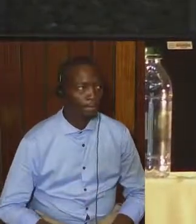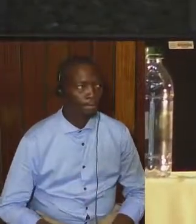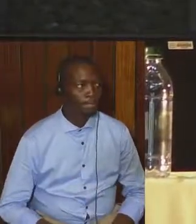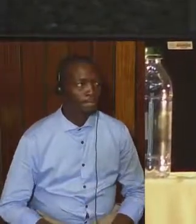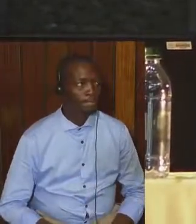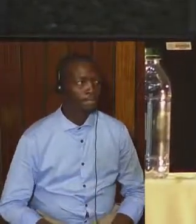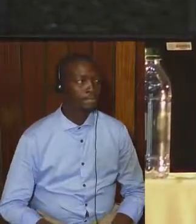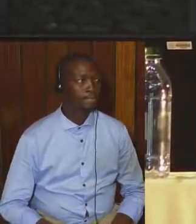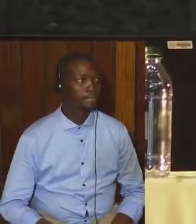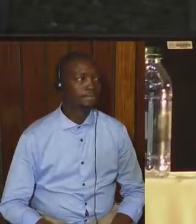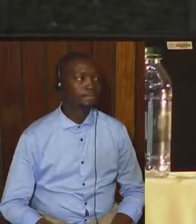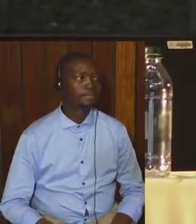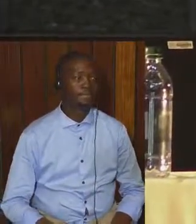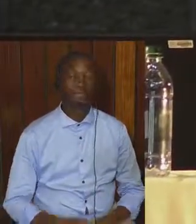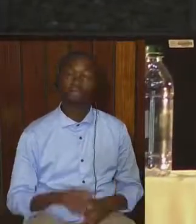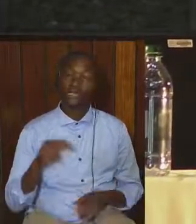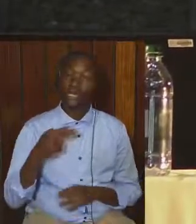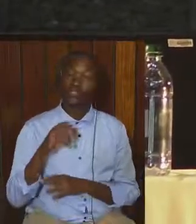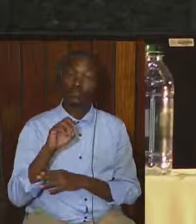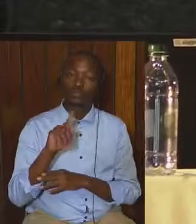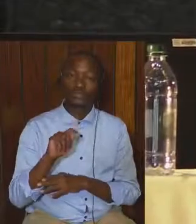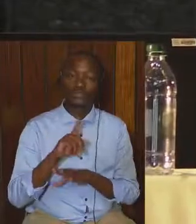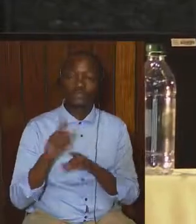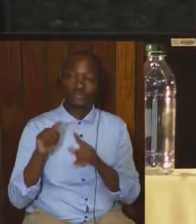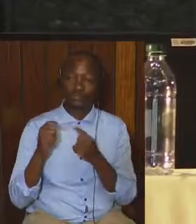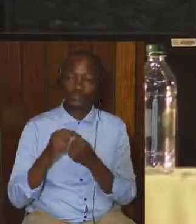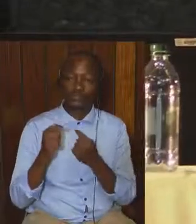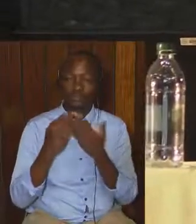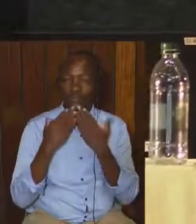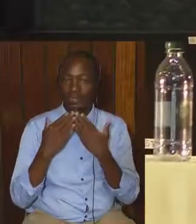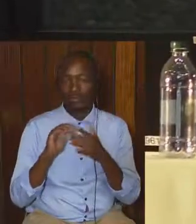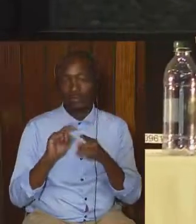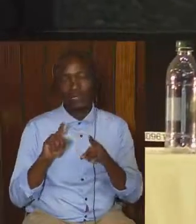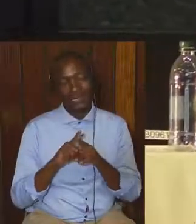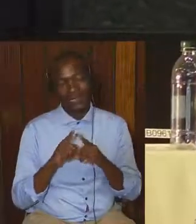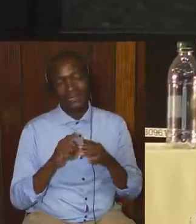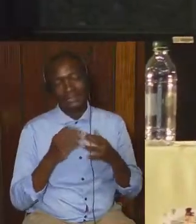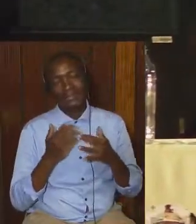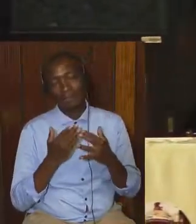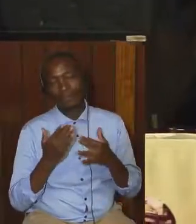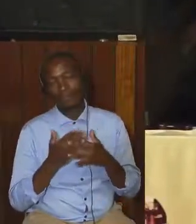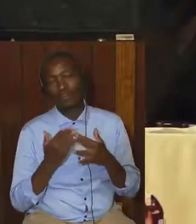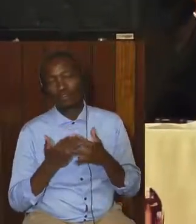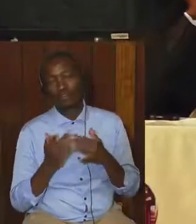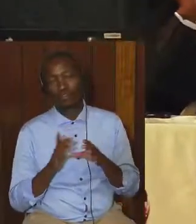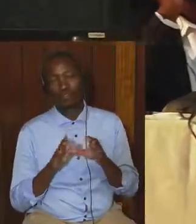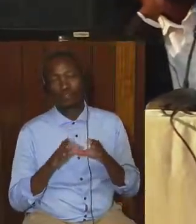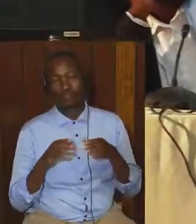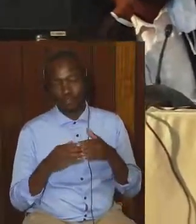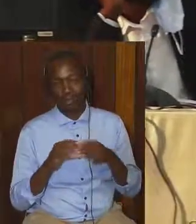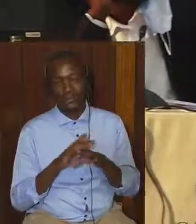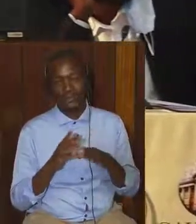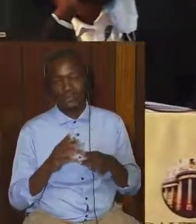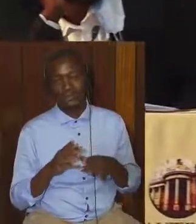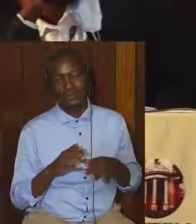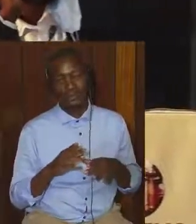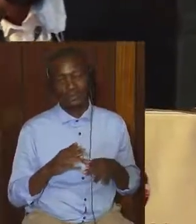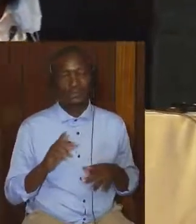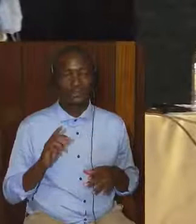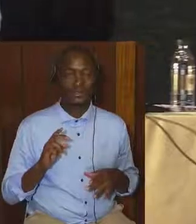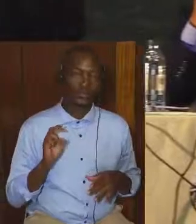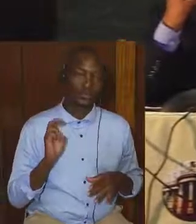HOD and the team, thanks very much. I just want to say this, that as a portfolio committee, we will not